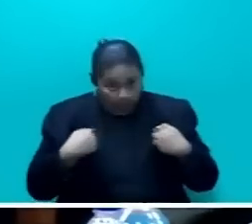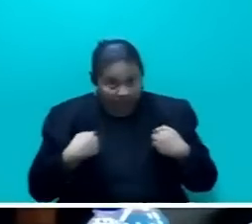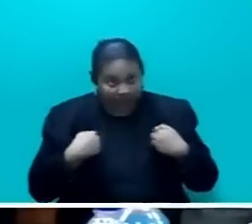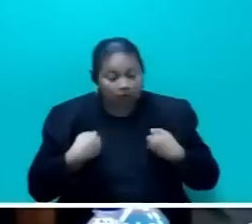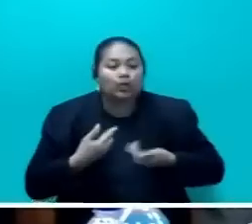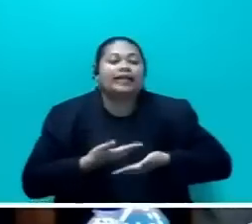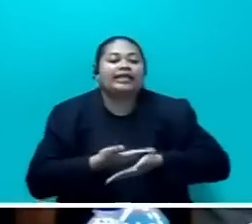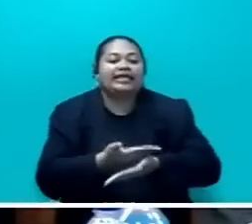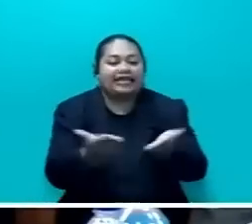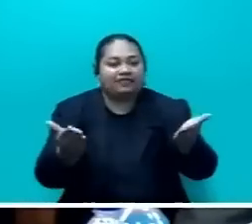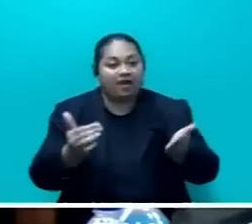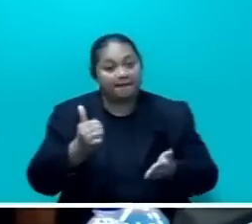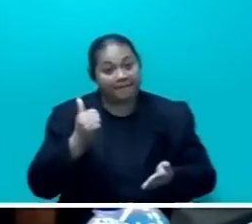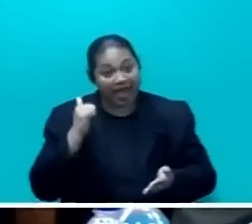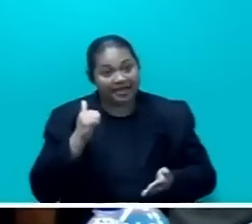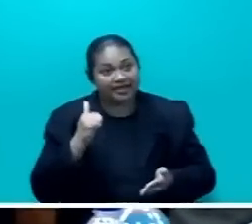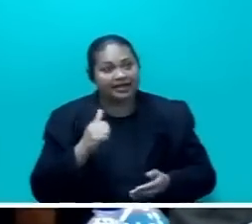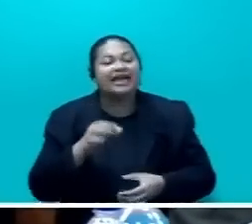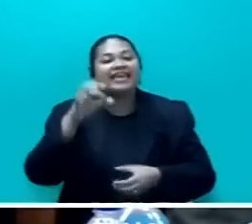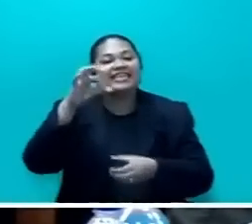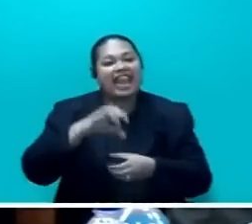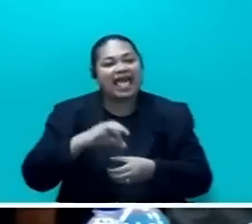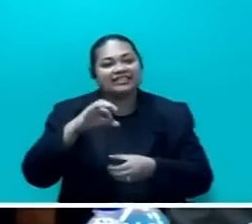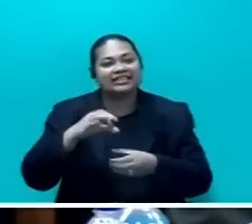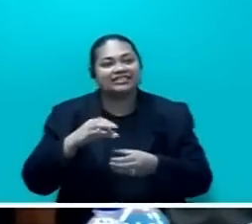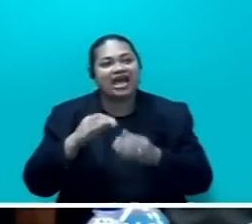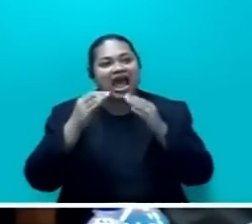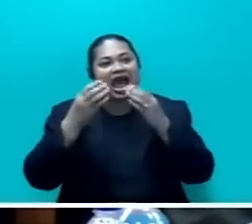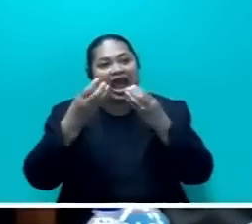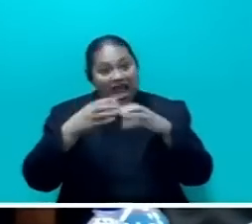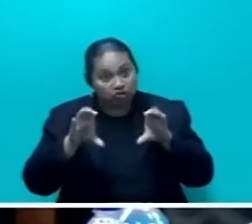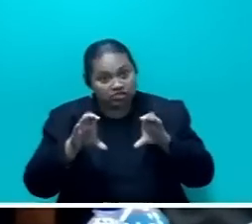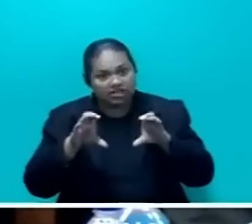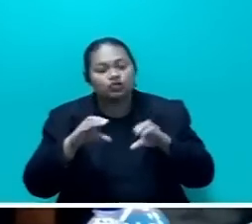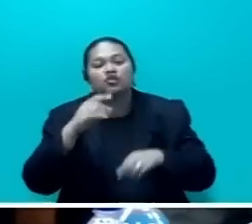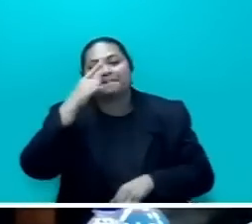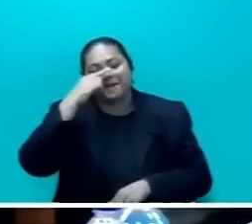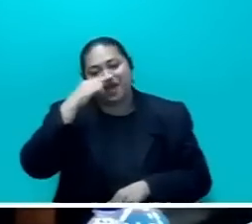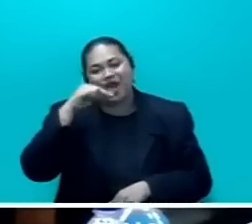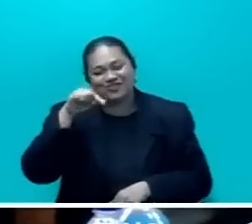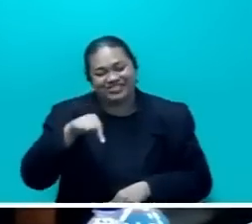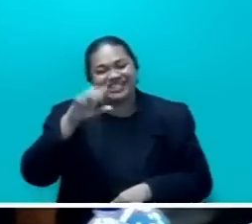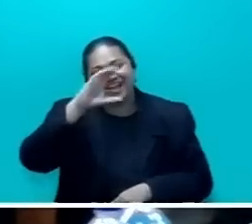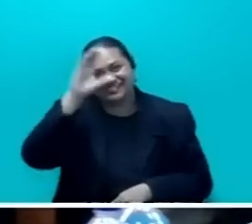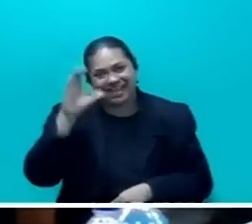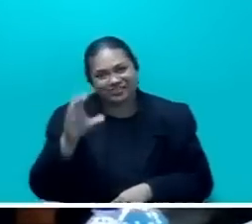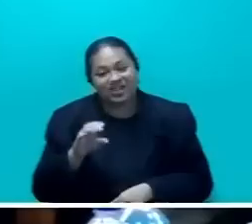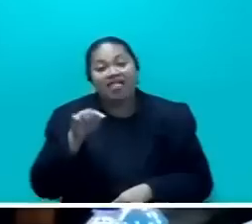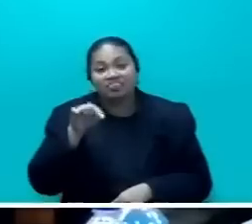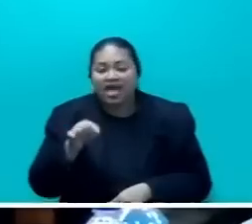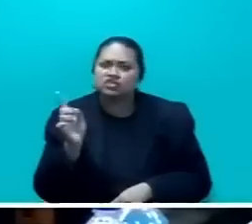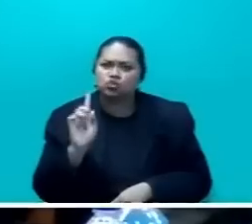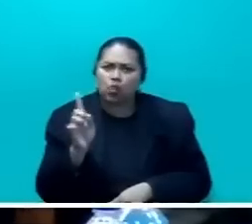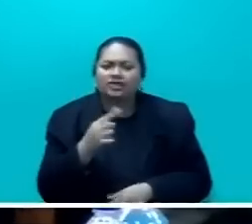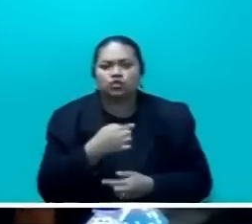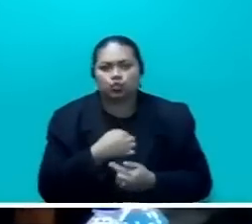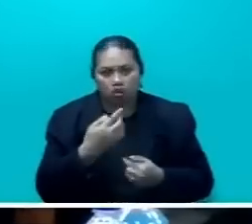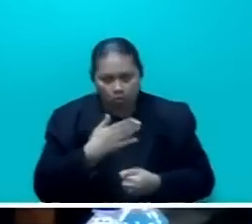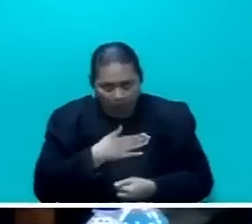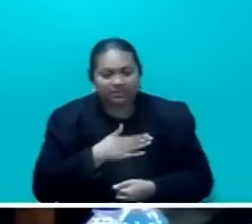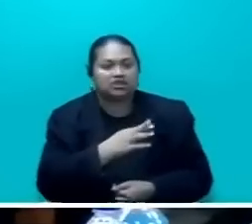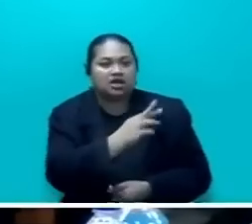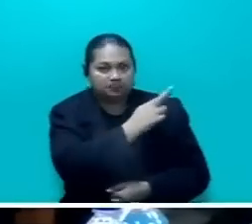back elected councils to the people of this country. And that's when we expect accountability